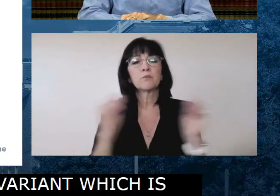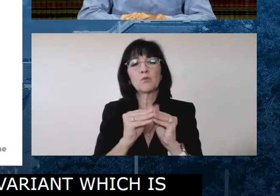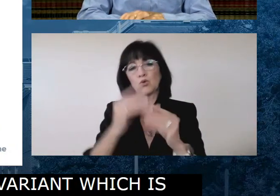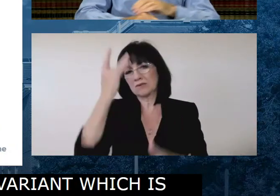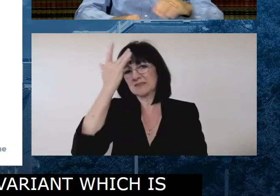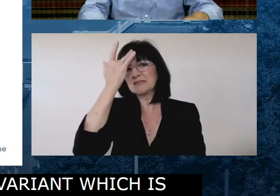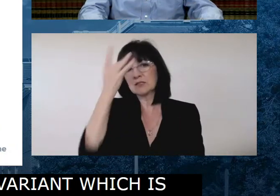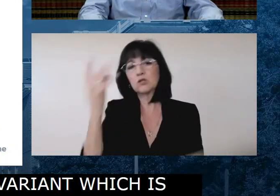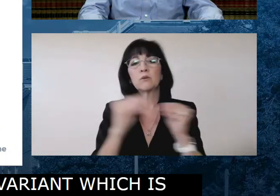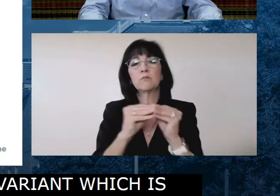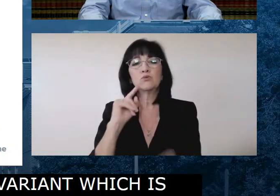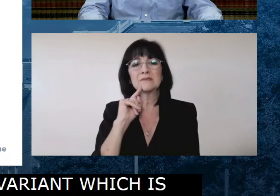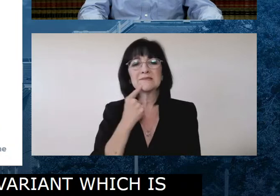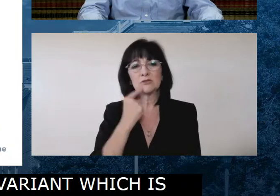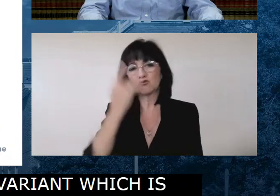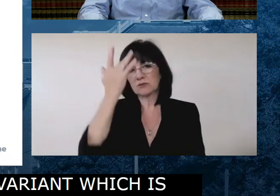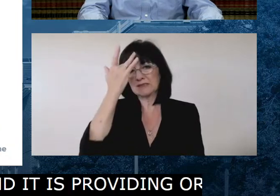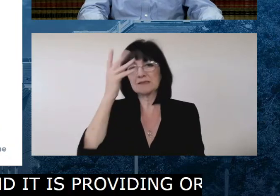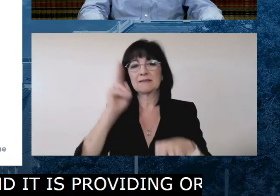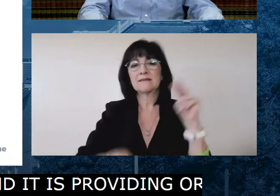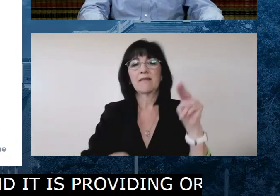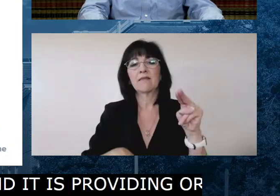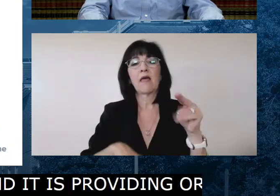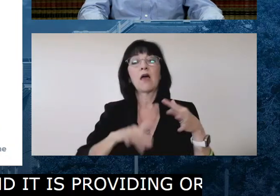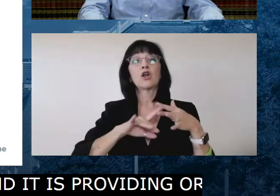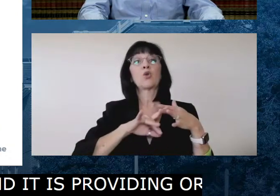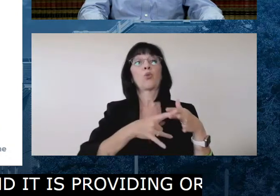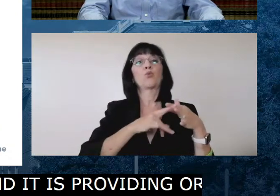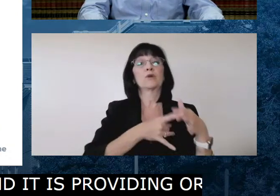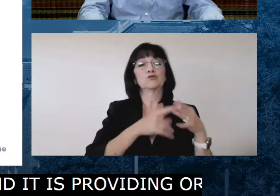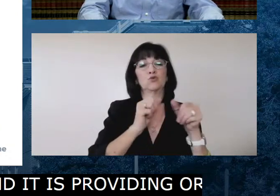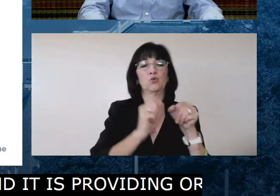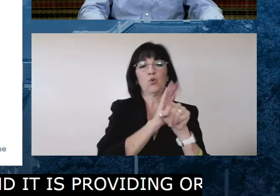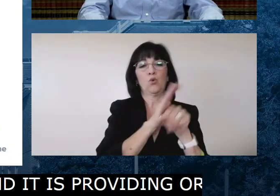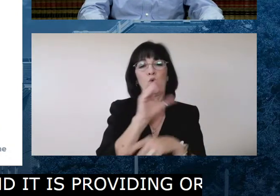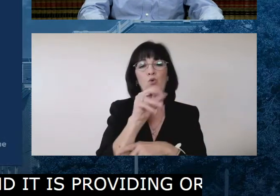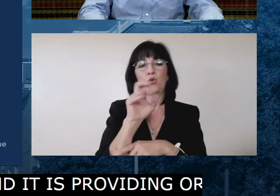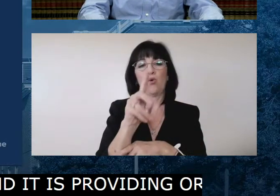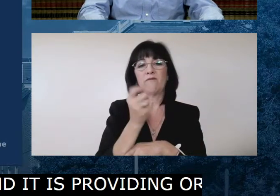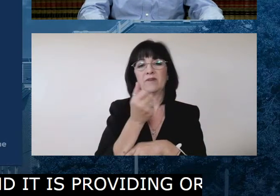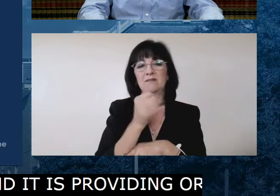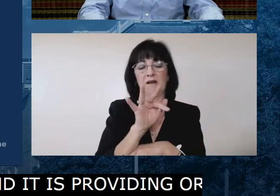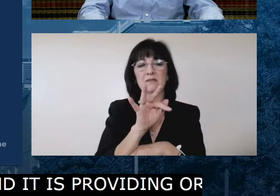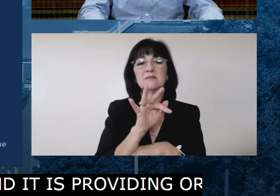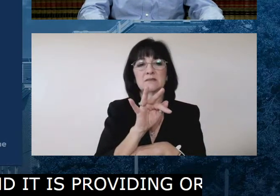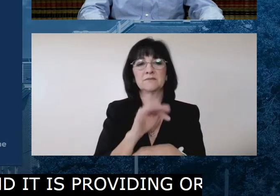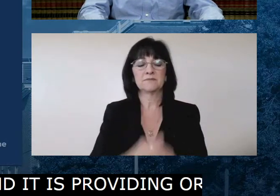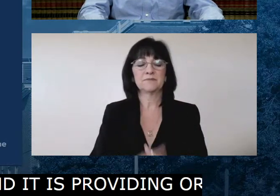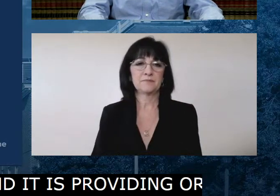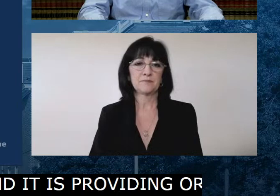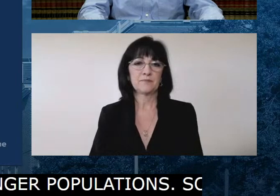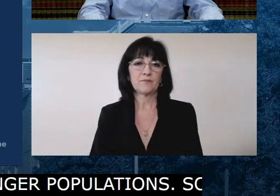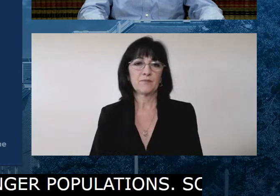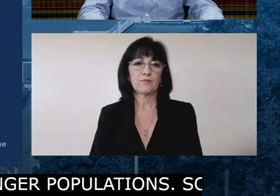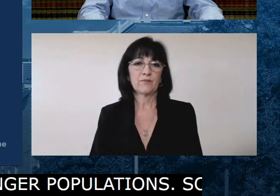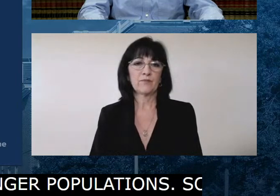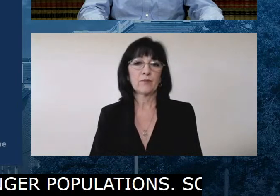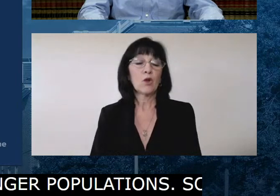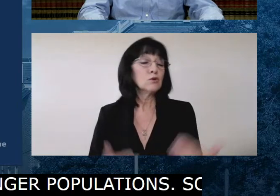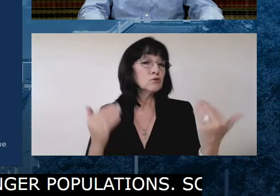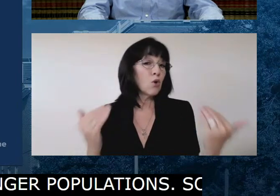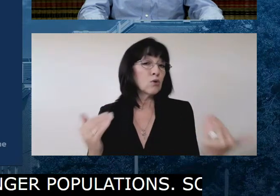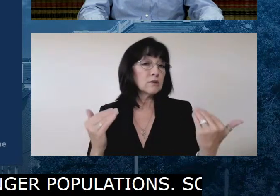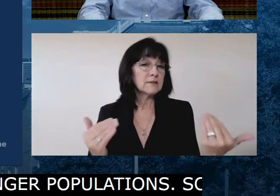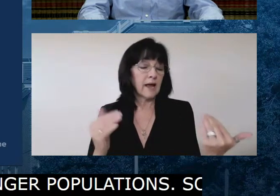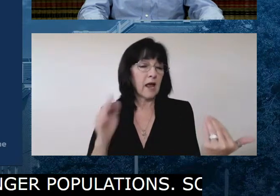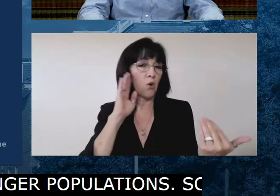more serious illness among younger populations. So we're going to look at a lot of the different areas that CDC